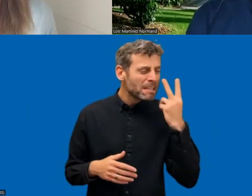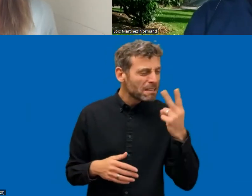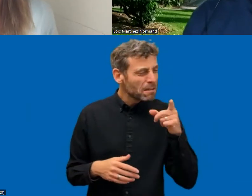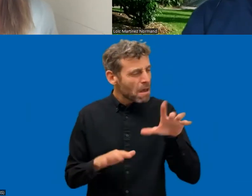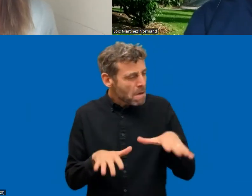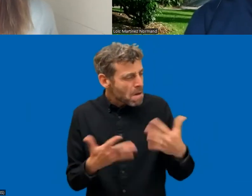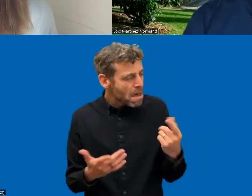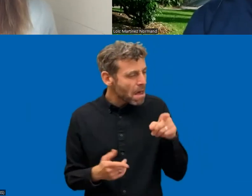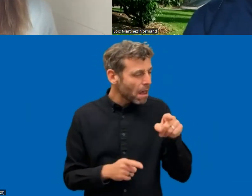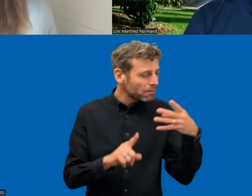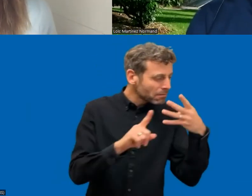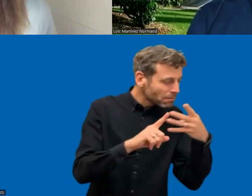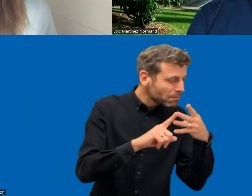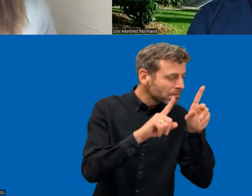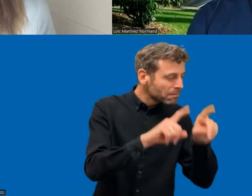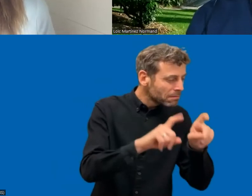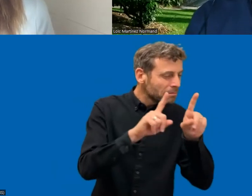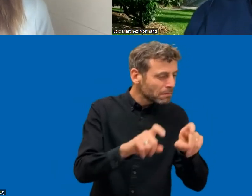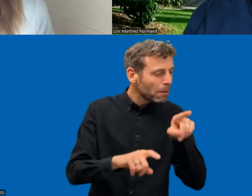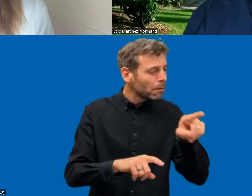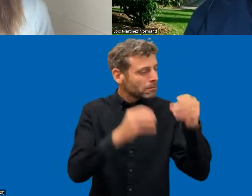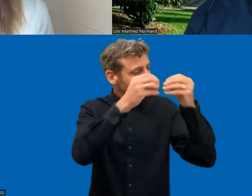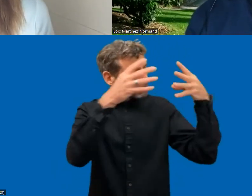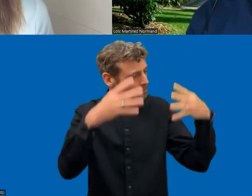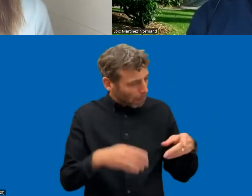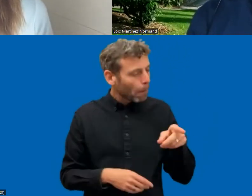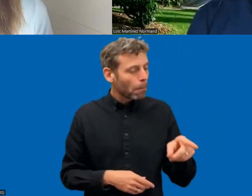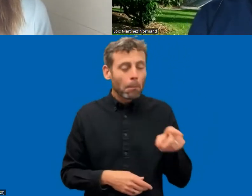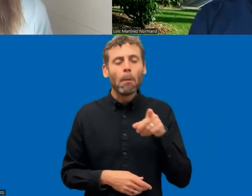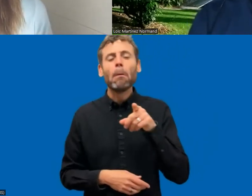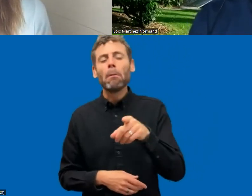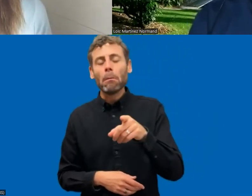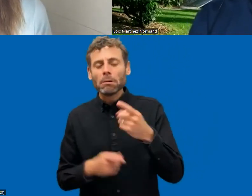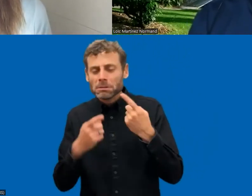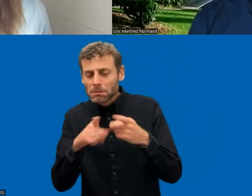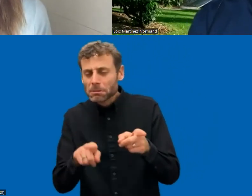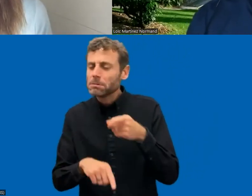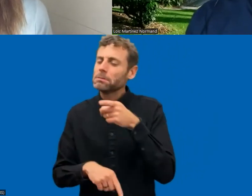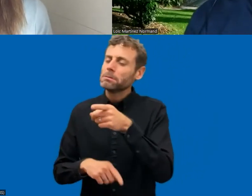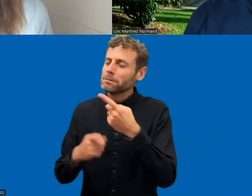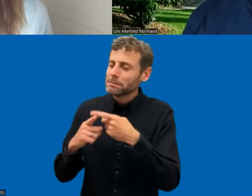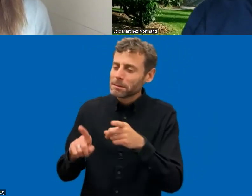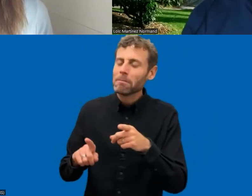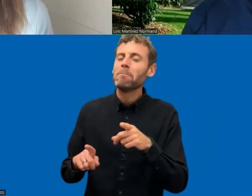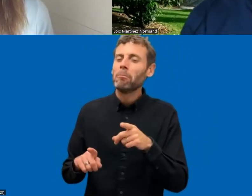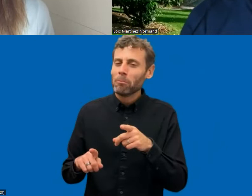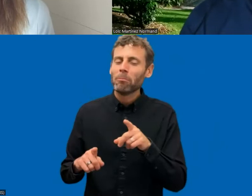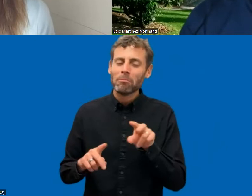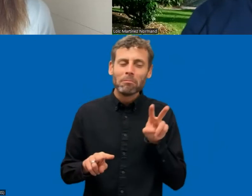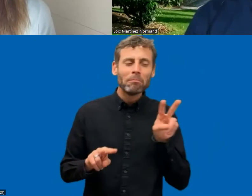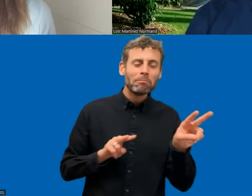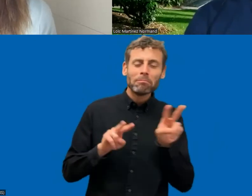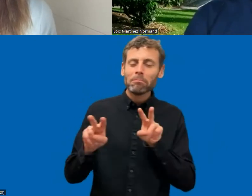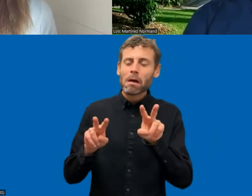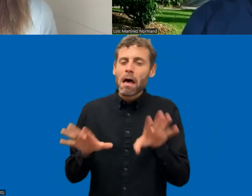monitoring organizations in different countries. I think it's basically a common work from them I mean, we could help, or